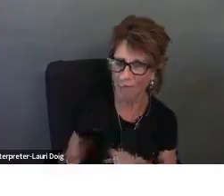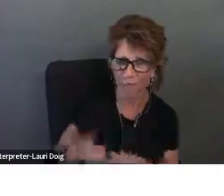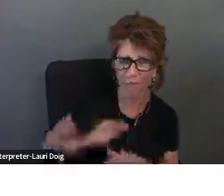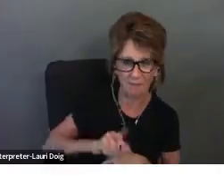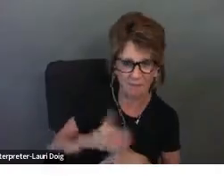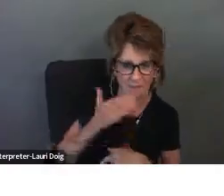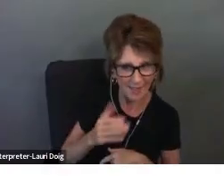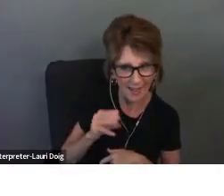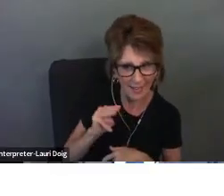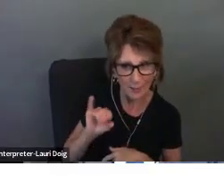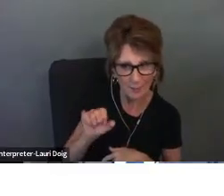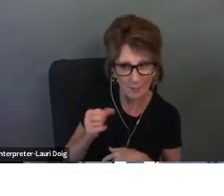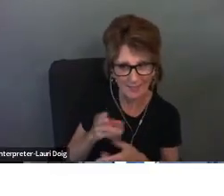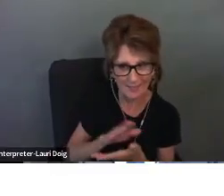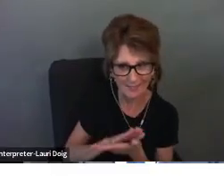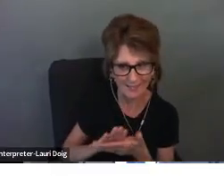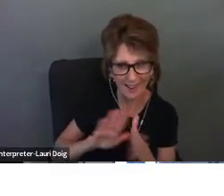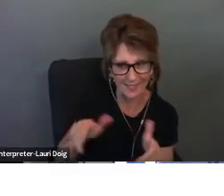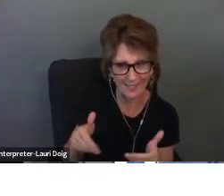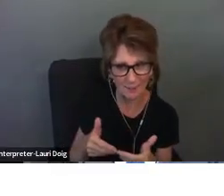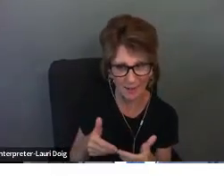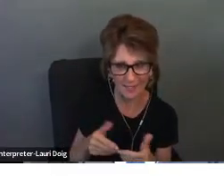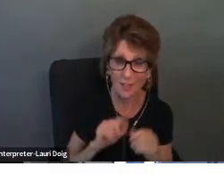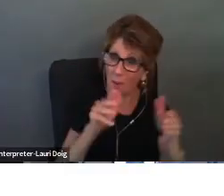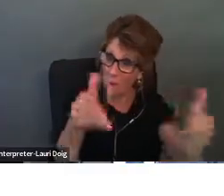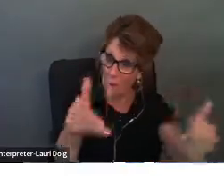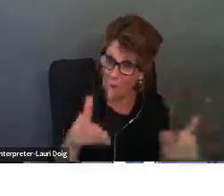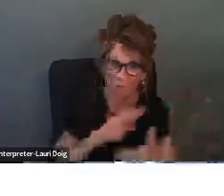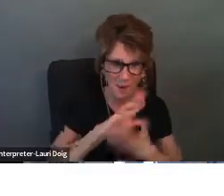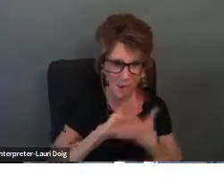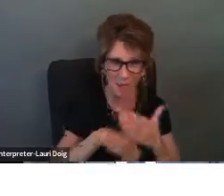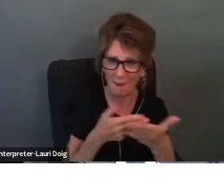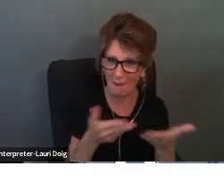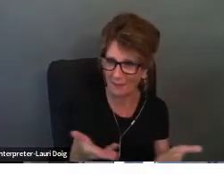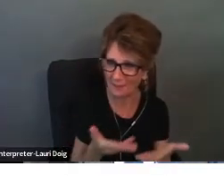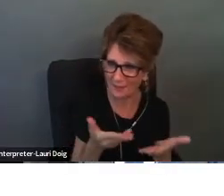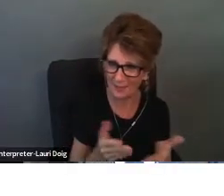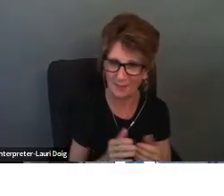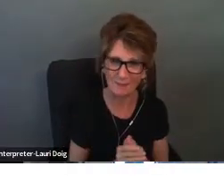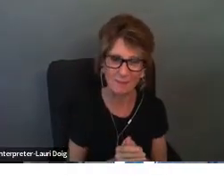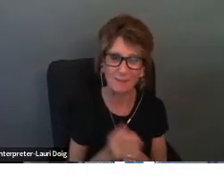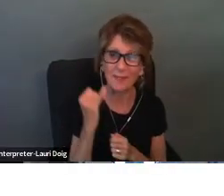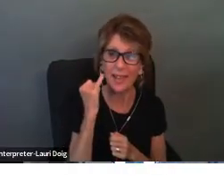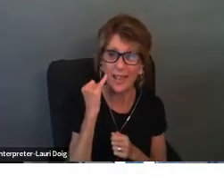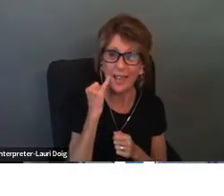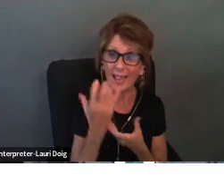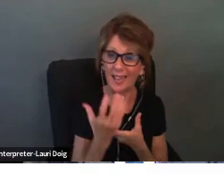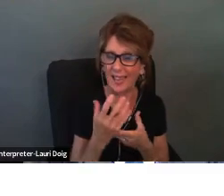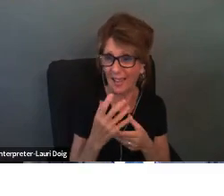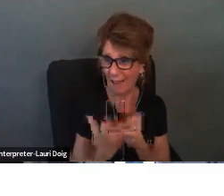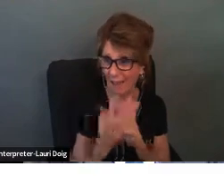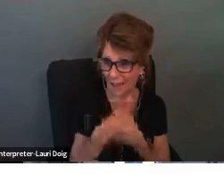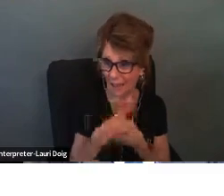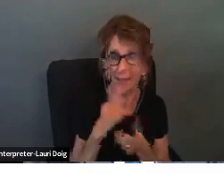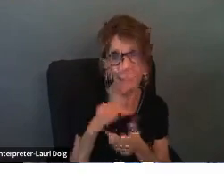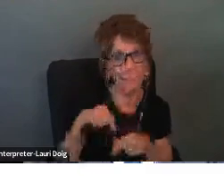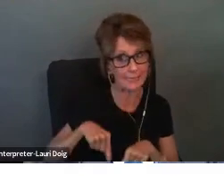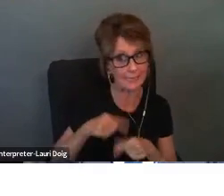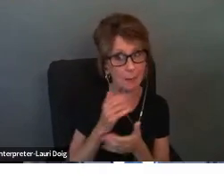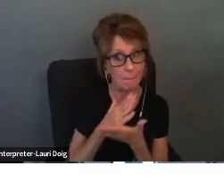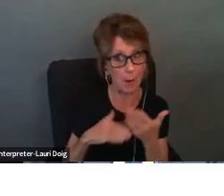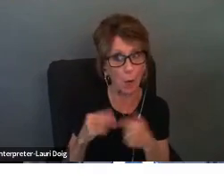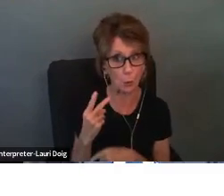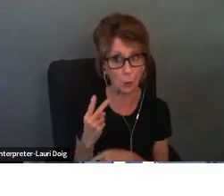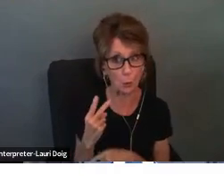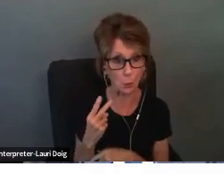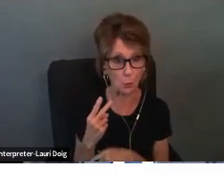introduction. Welcome to everyone joining us today. So if you're joining us, this is part 2. And just a little correction